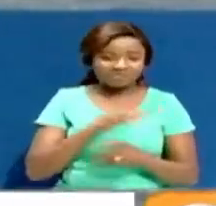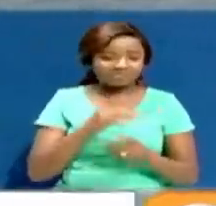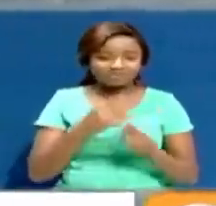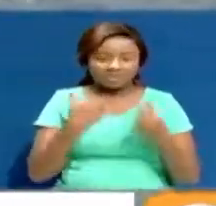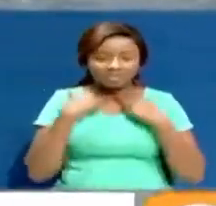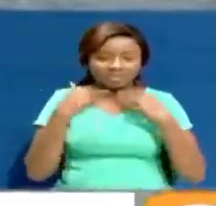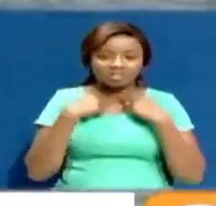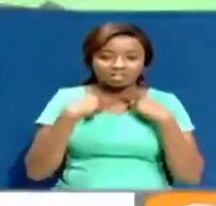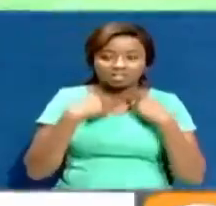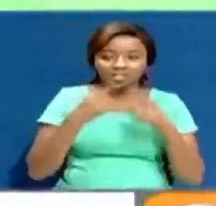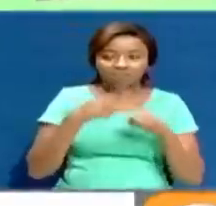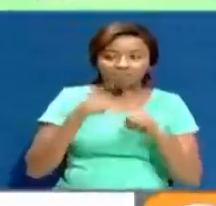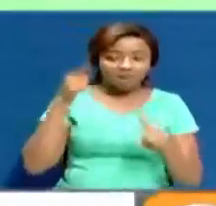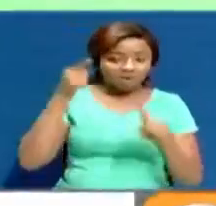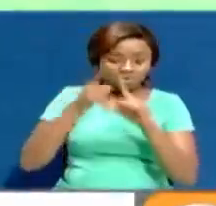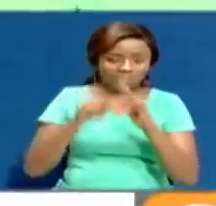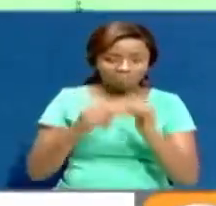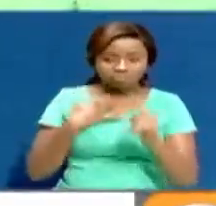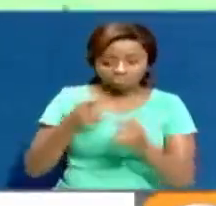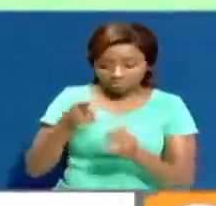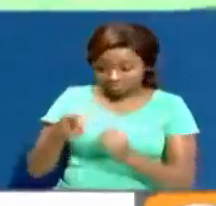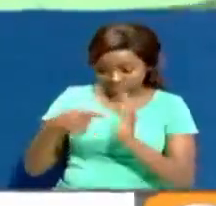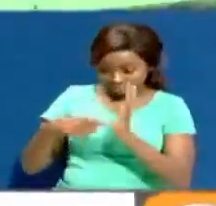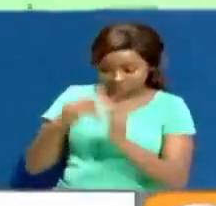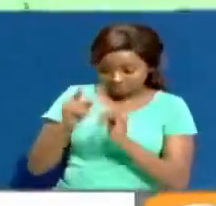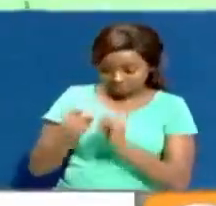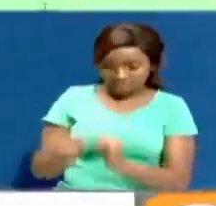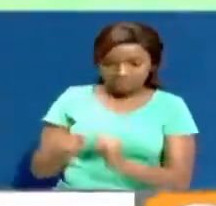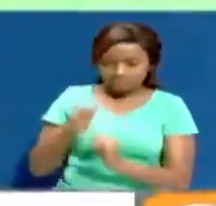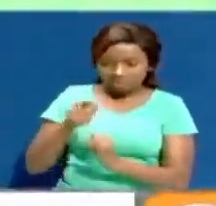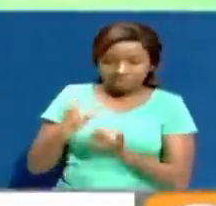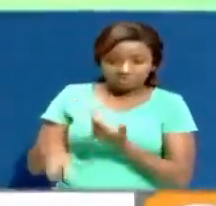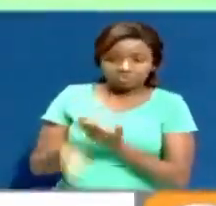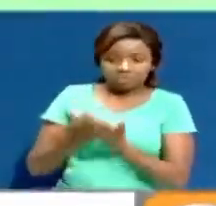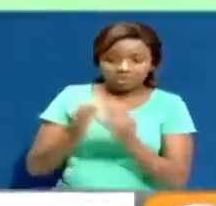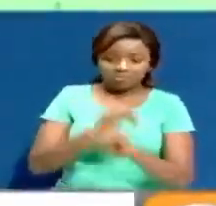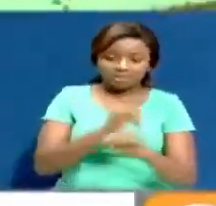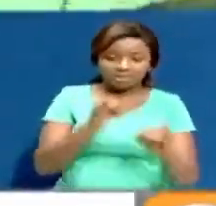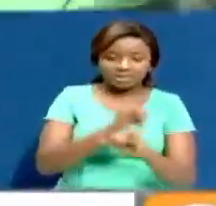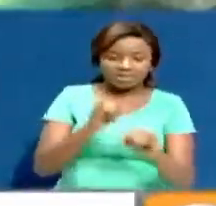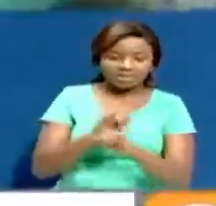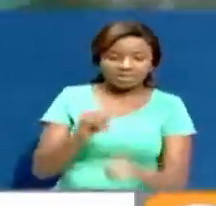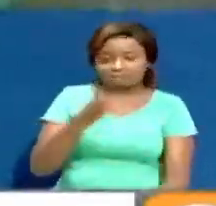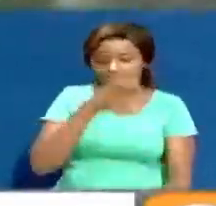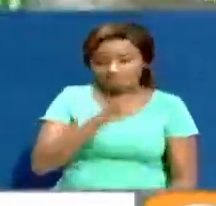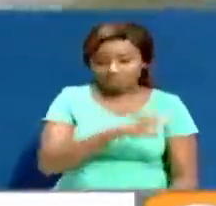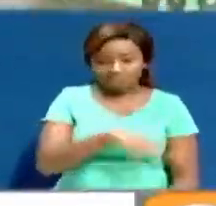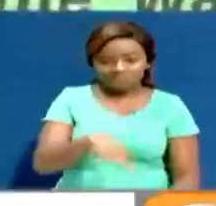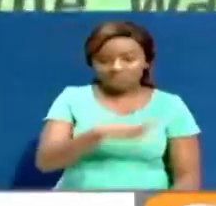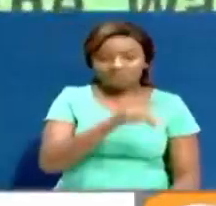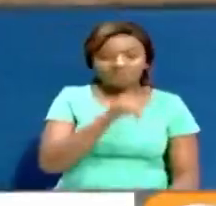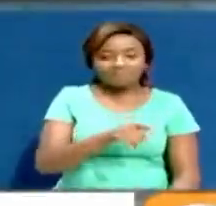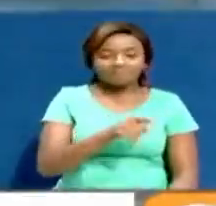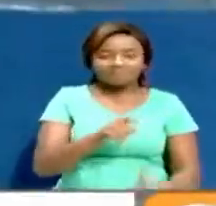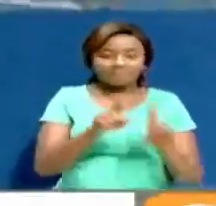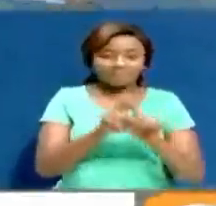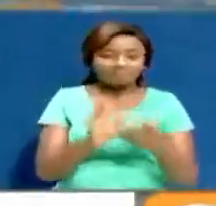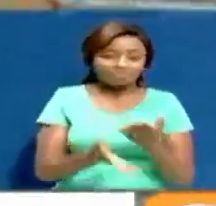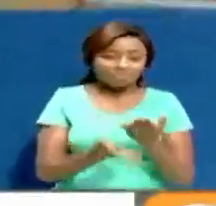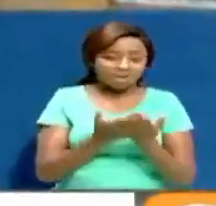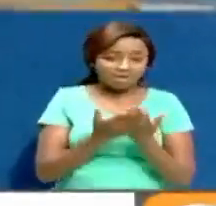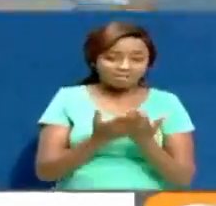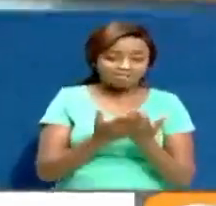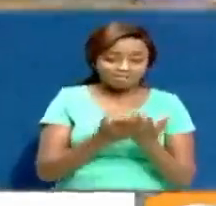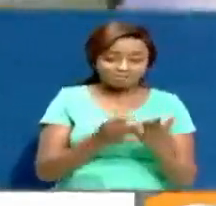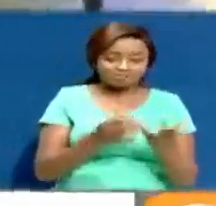Victoria by embracing clean energy is seen as one of the steps towards the right direction, with various stakeholders putting